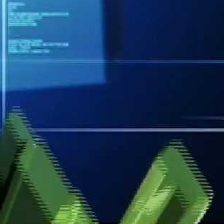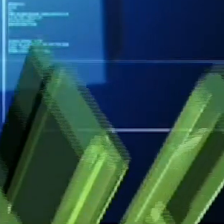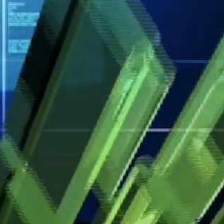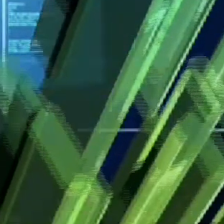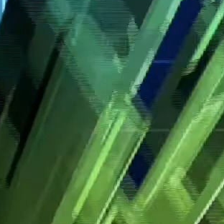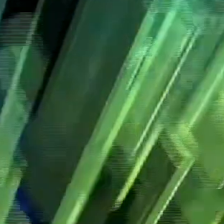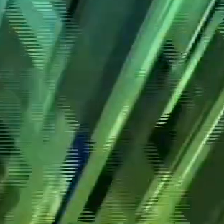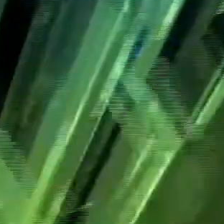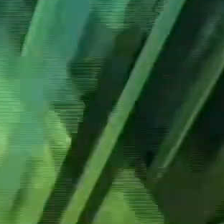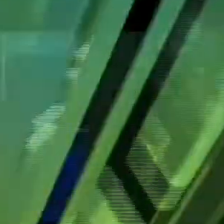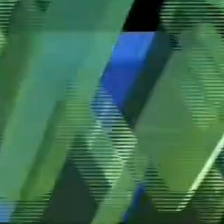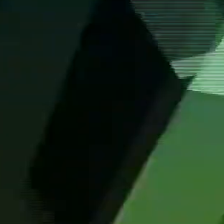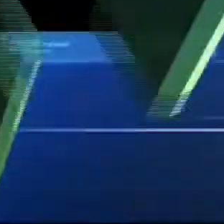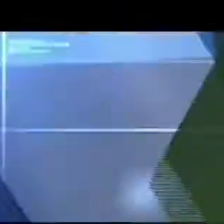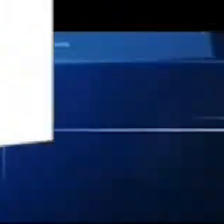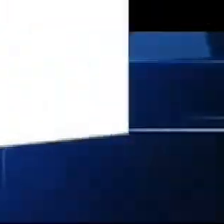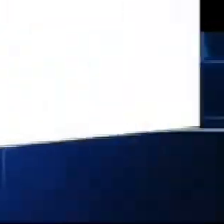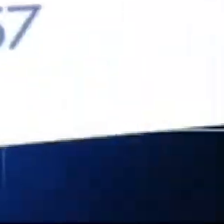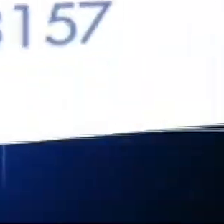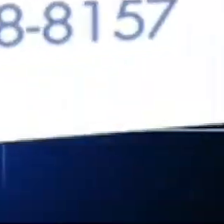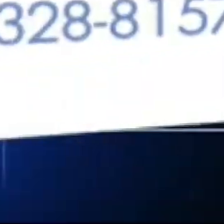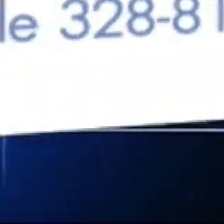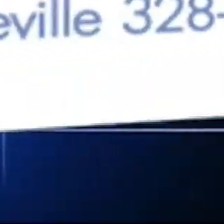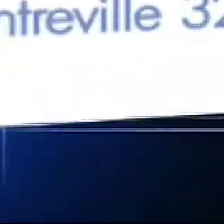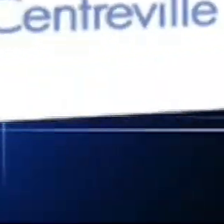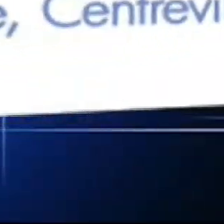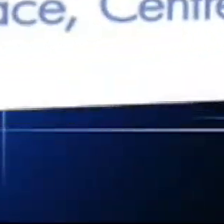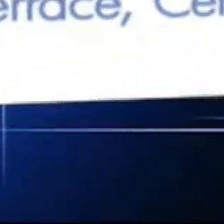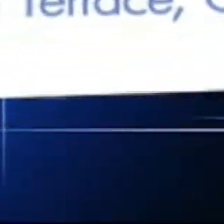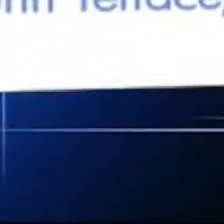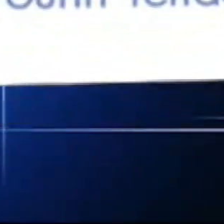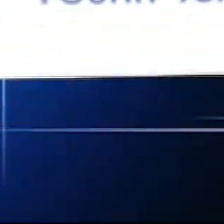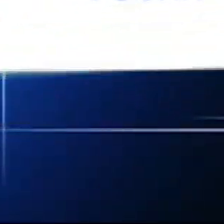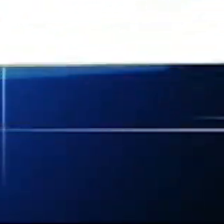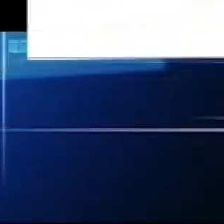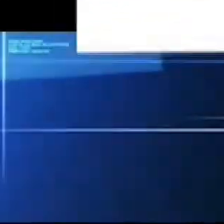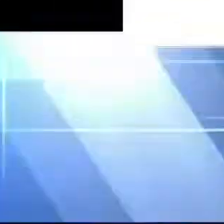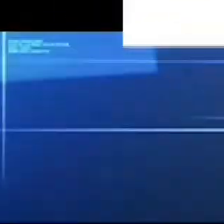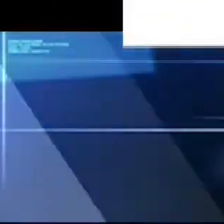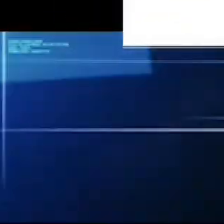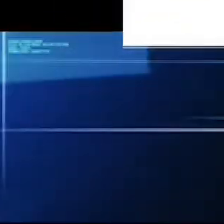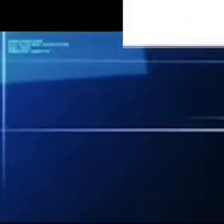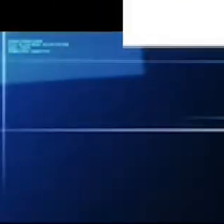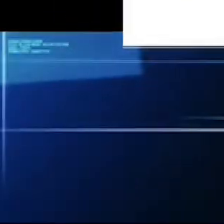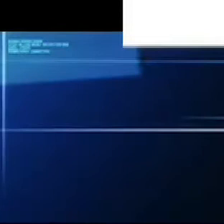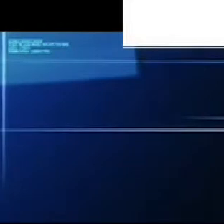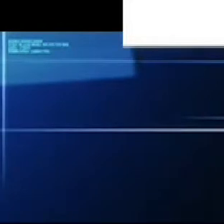ZNS Total Sports, brought to you by Fourth Terrace Diagnostic Center.